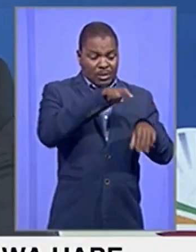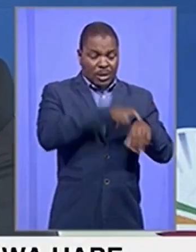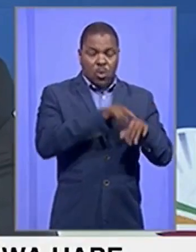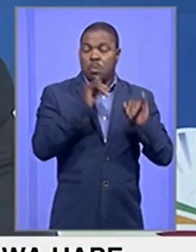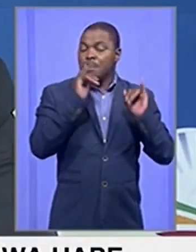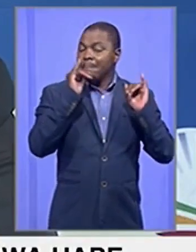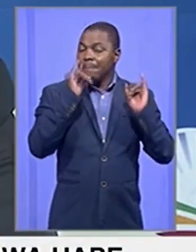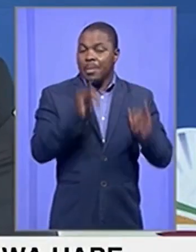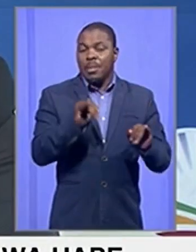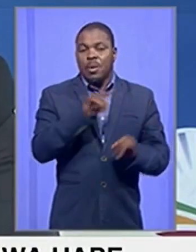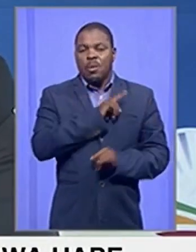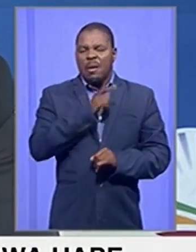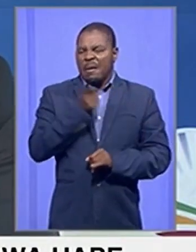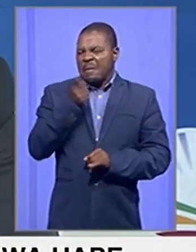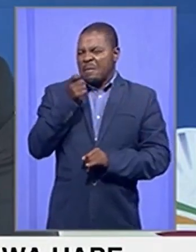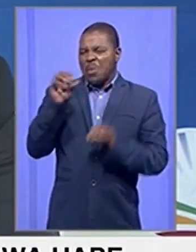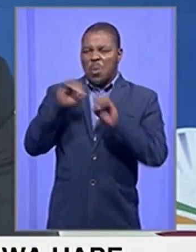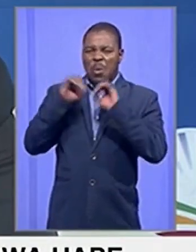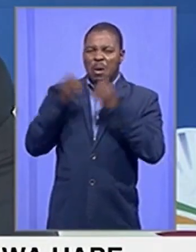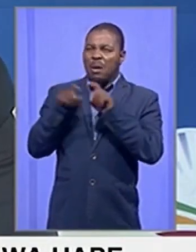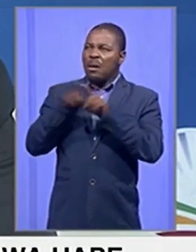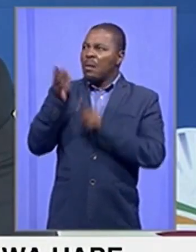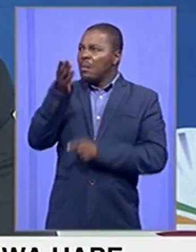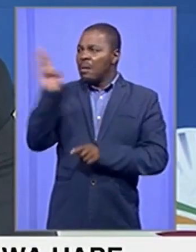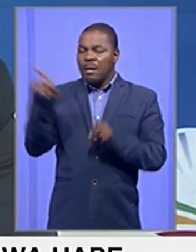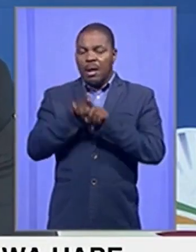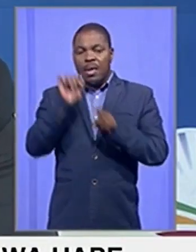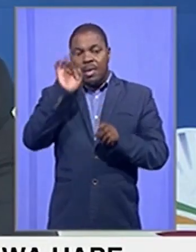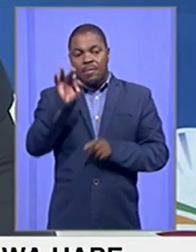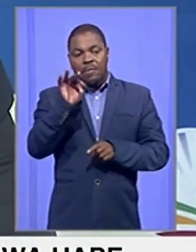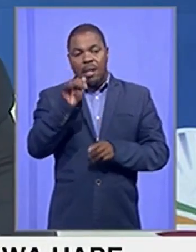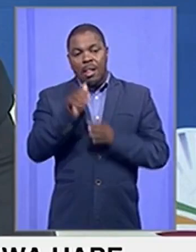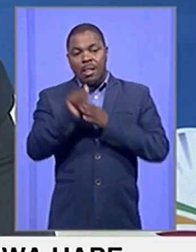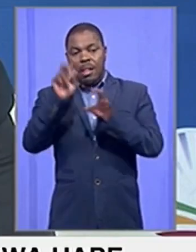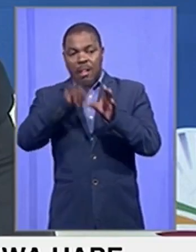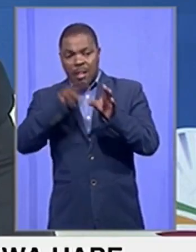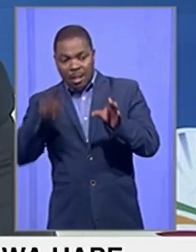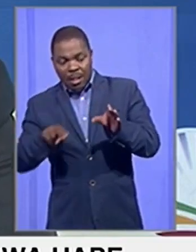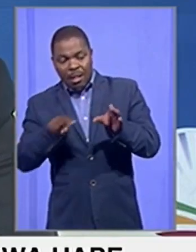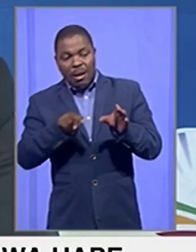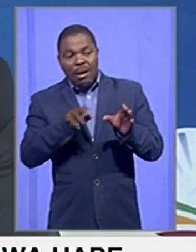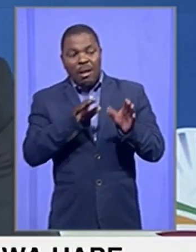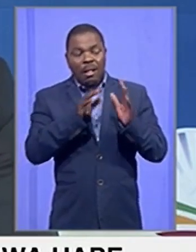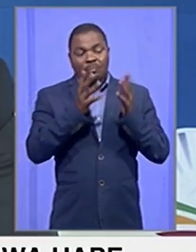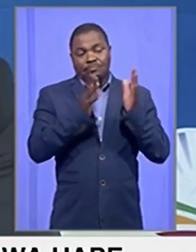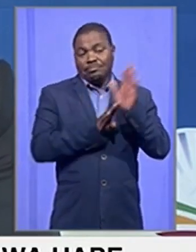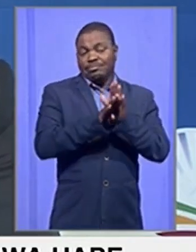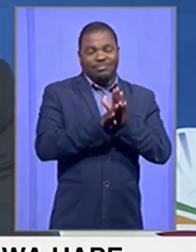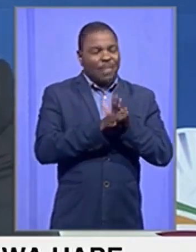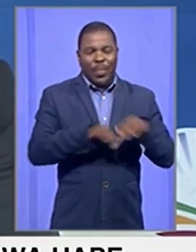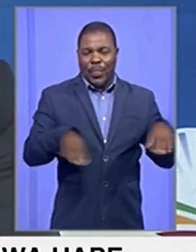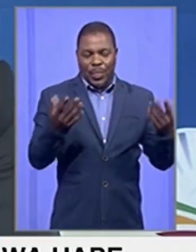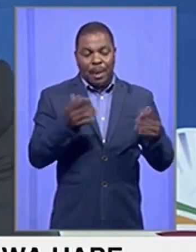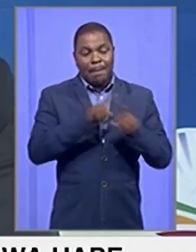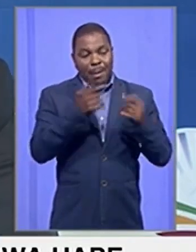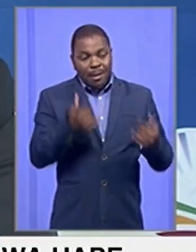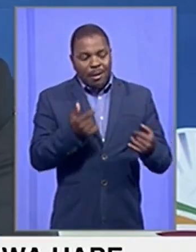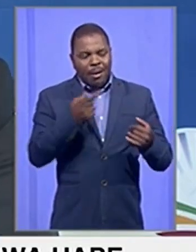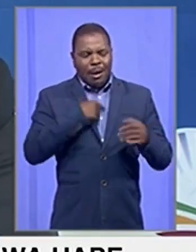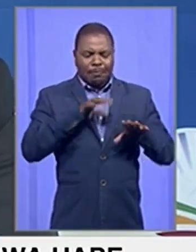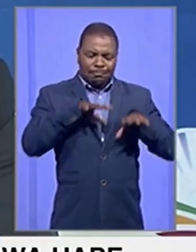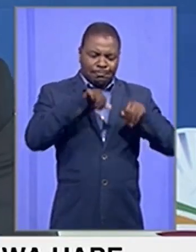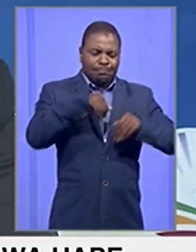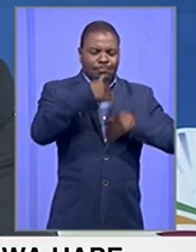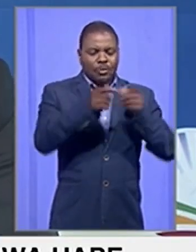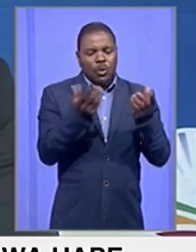few parties in the world that survive a leader walking off the job and trashing the party on the way out. But we were able to pick up that banner, and together